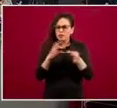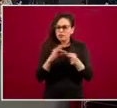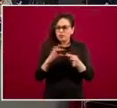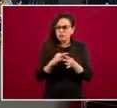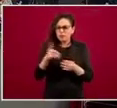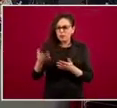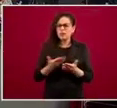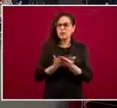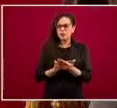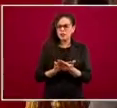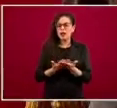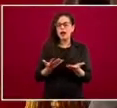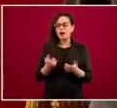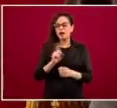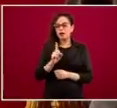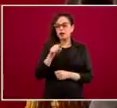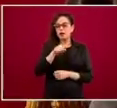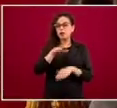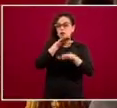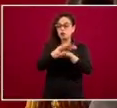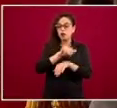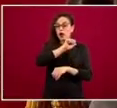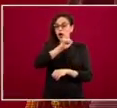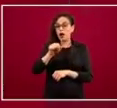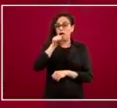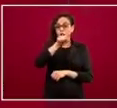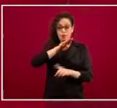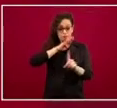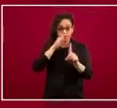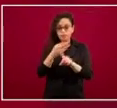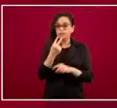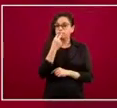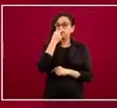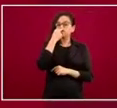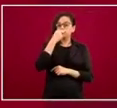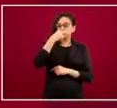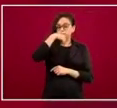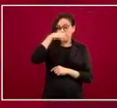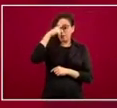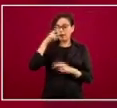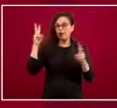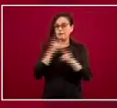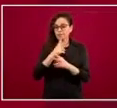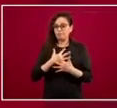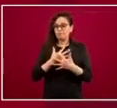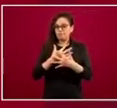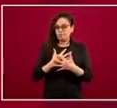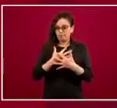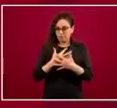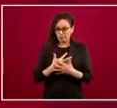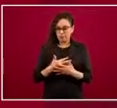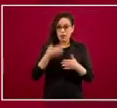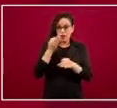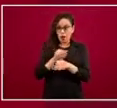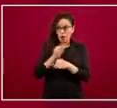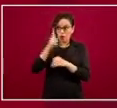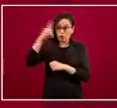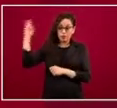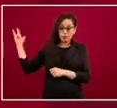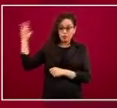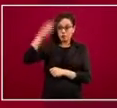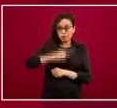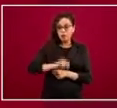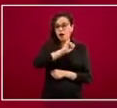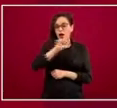This morning we presented specifically information about the ventilators, but the personal